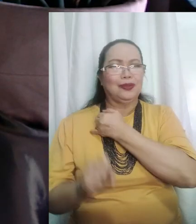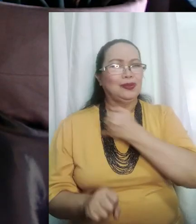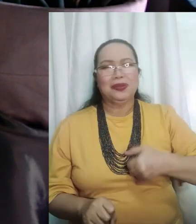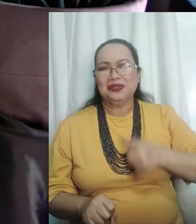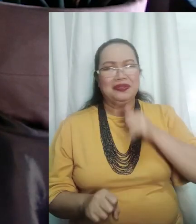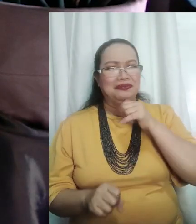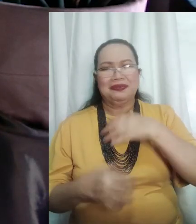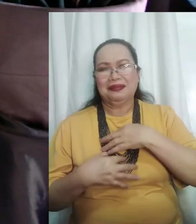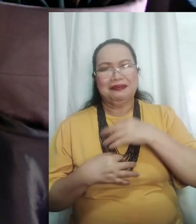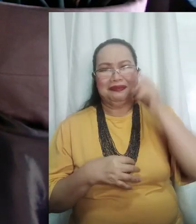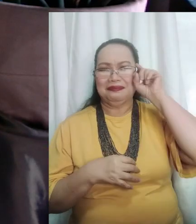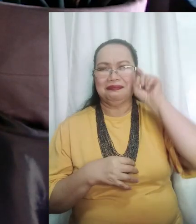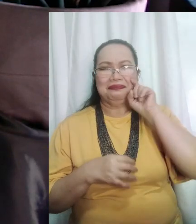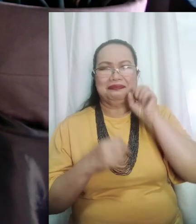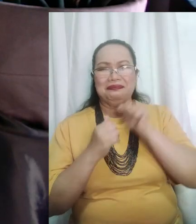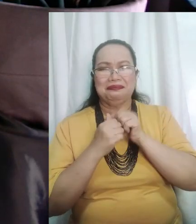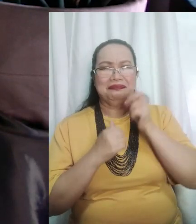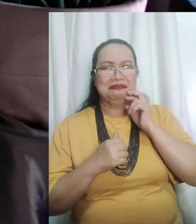Wow.